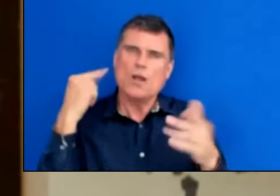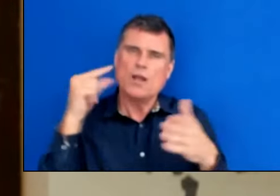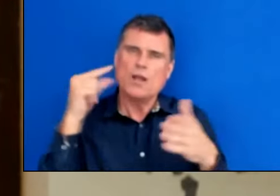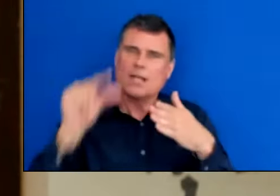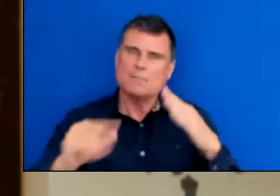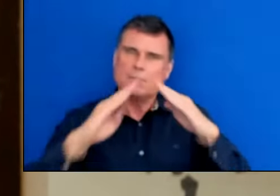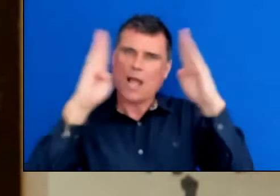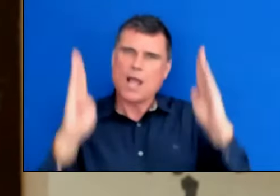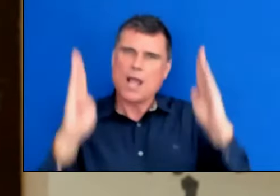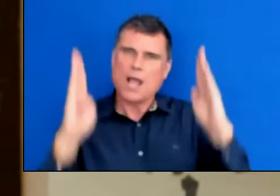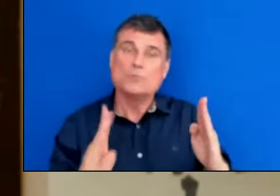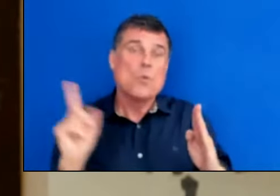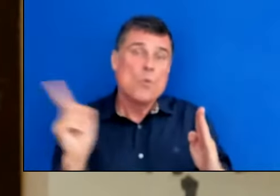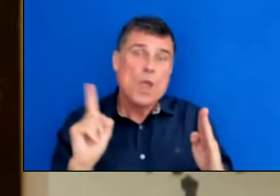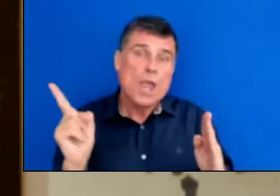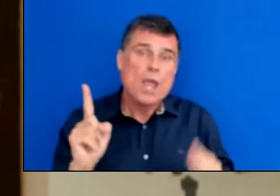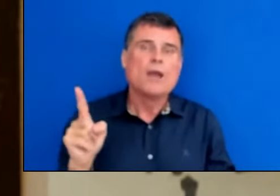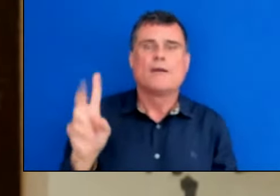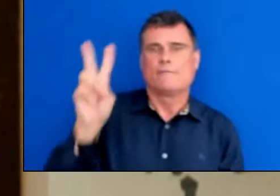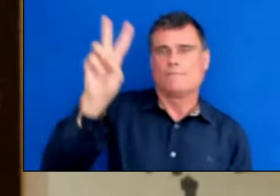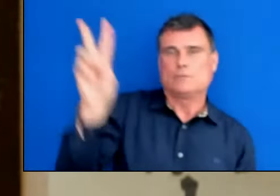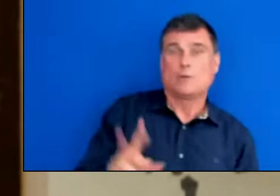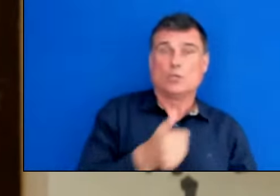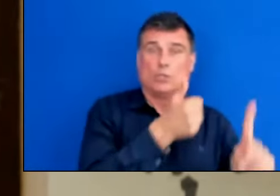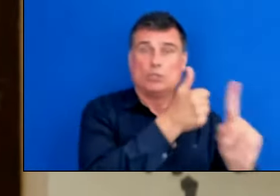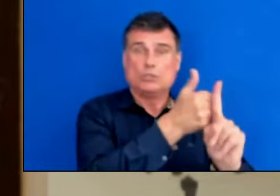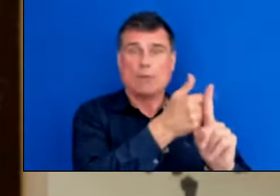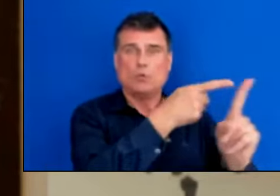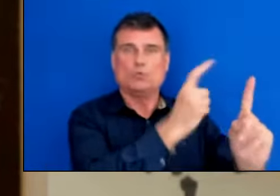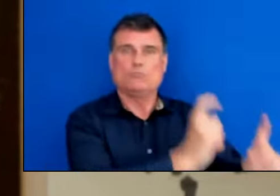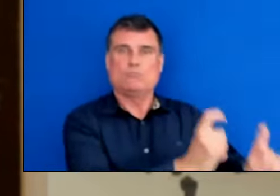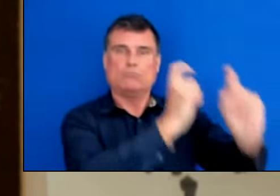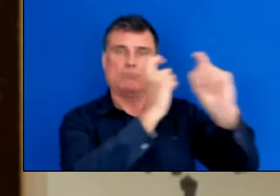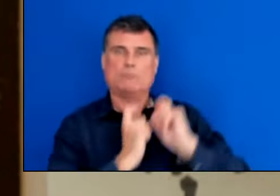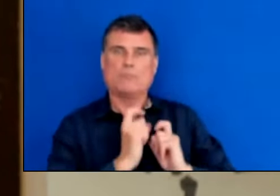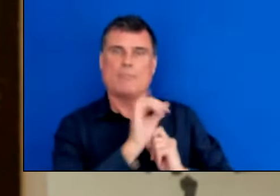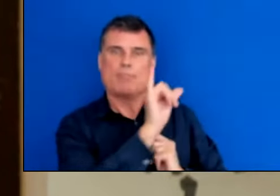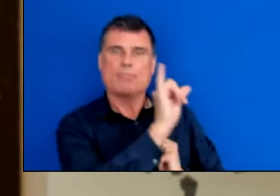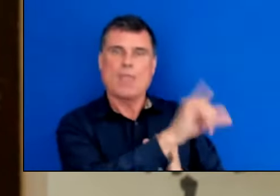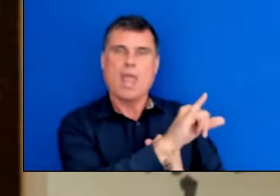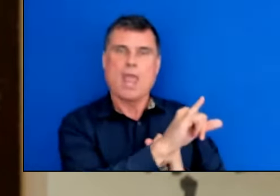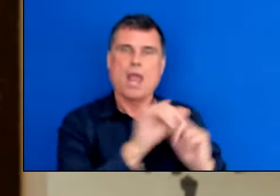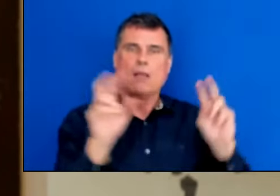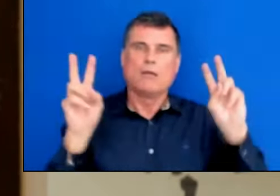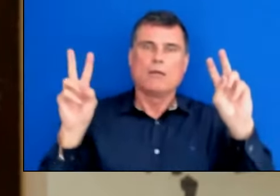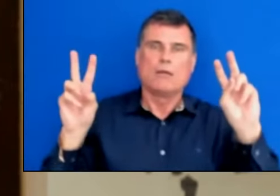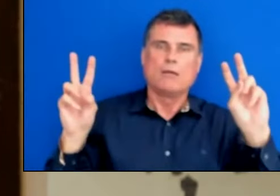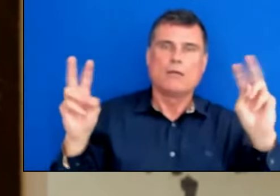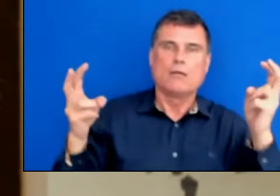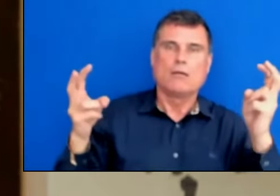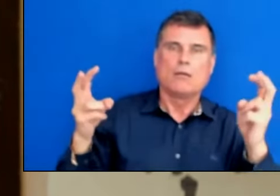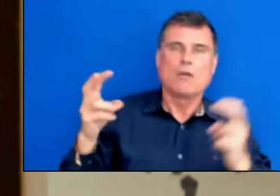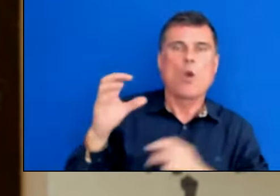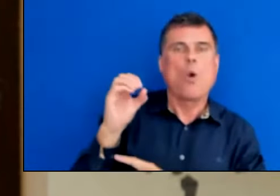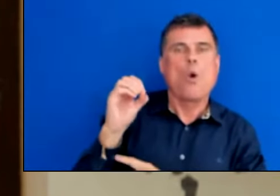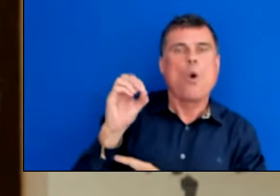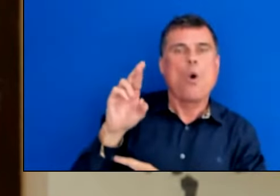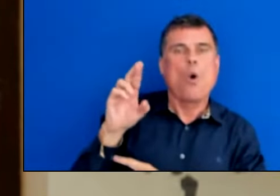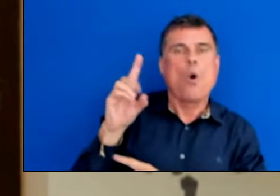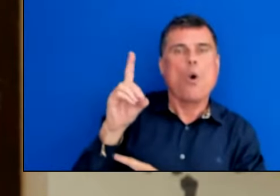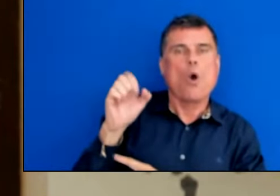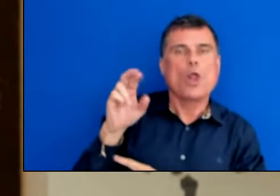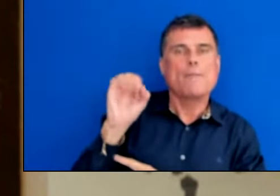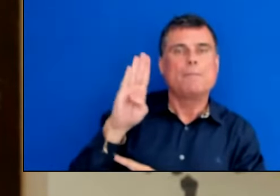House in Victoria when you presented me with the Order of British Columbia in